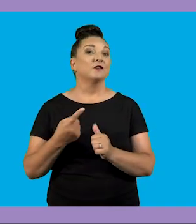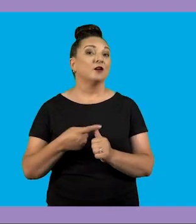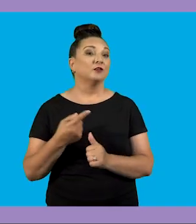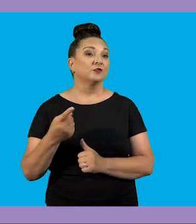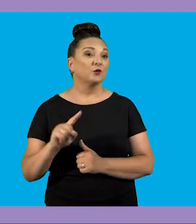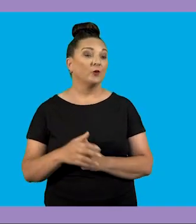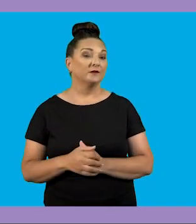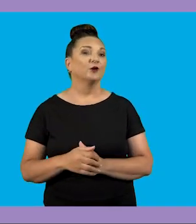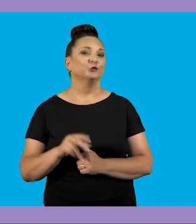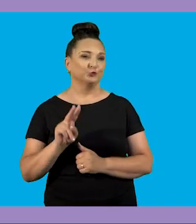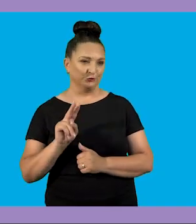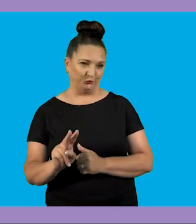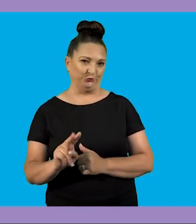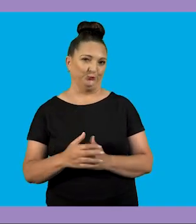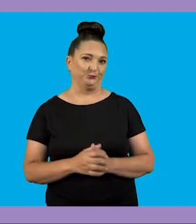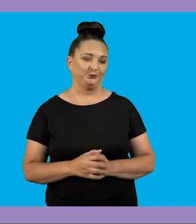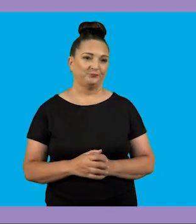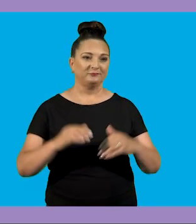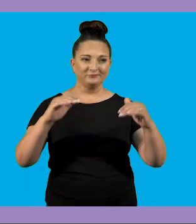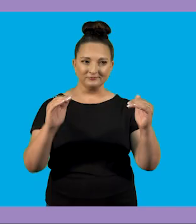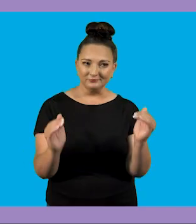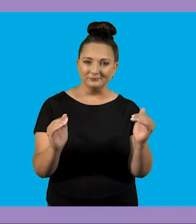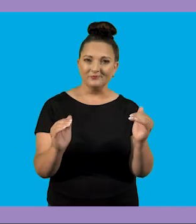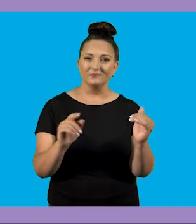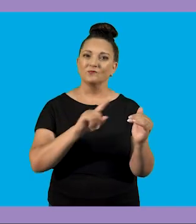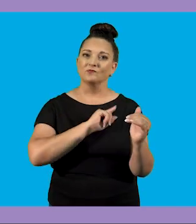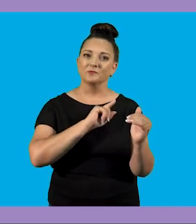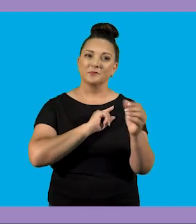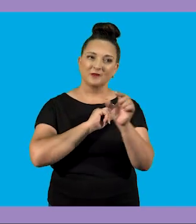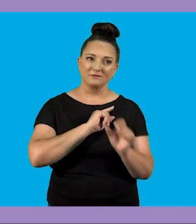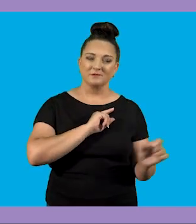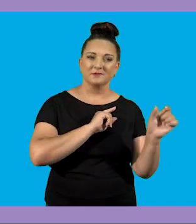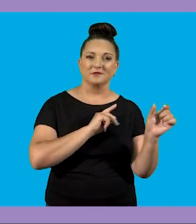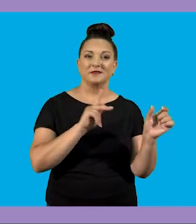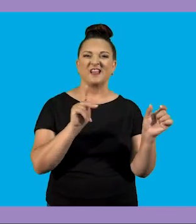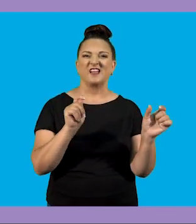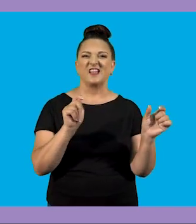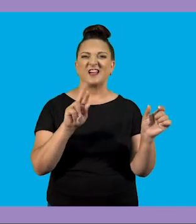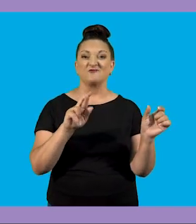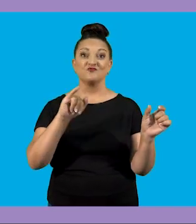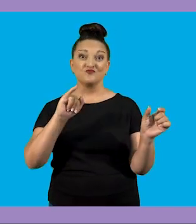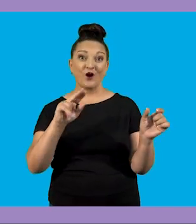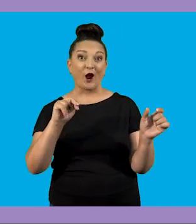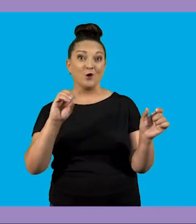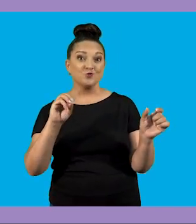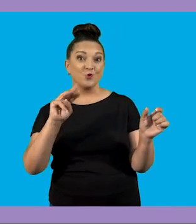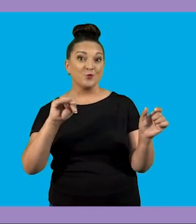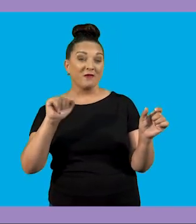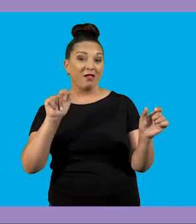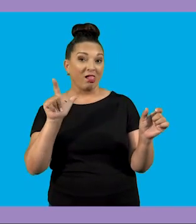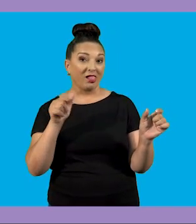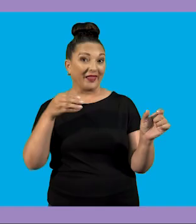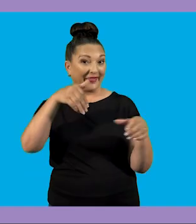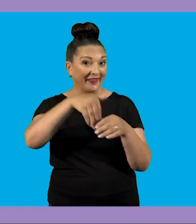is going to leave us with just a 2. And then that leaves us there with a trinomial inside that bracket.